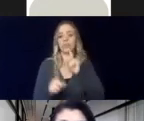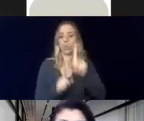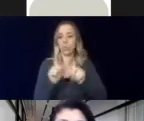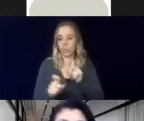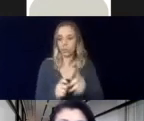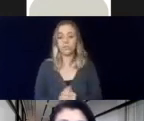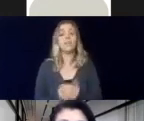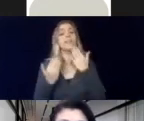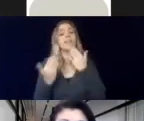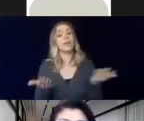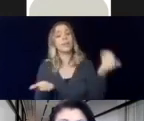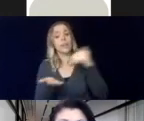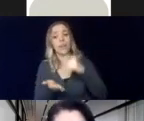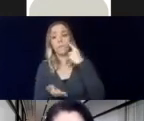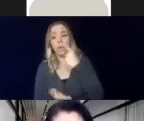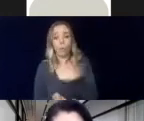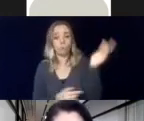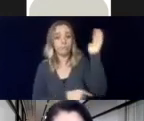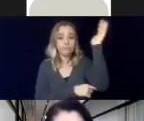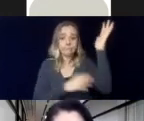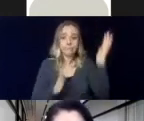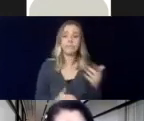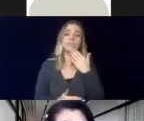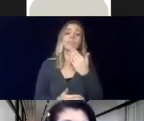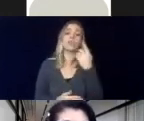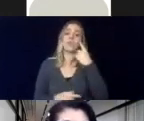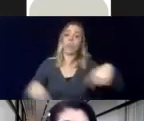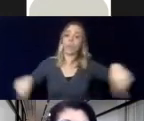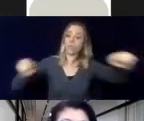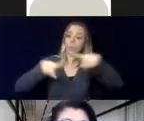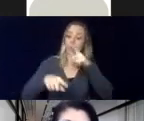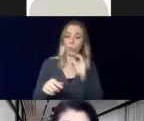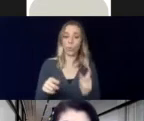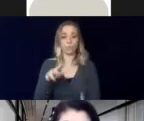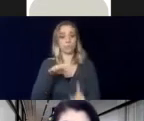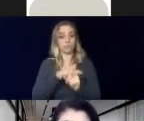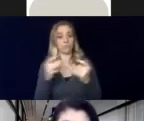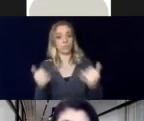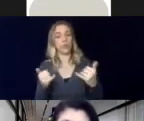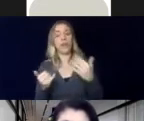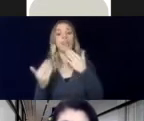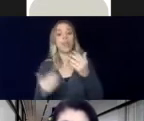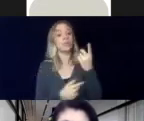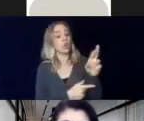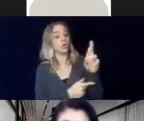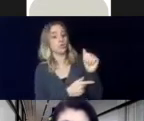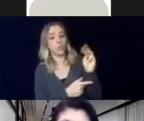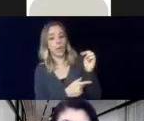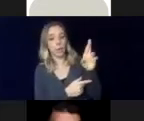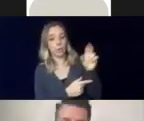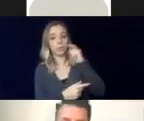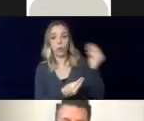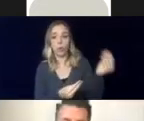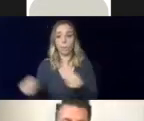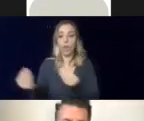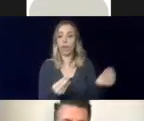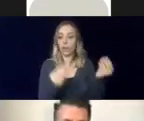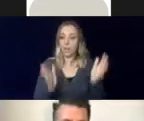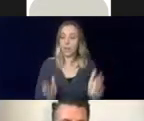again to our speakers. Thank you also to all of you who have attended this. Thank you, Dr. Ramers, for moderating the session.